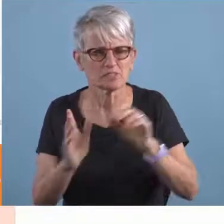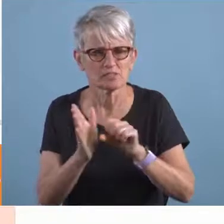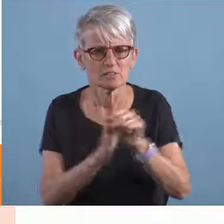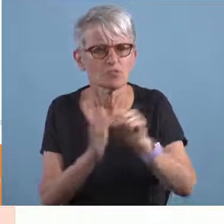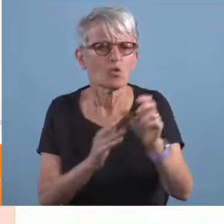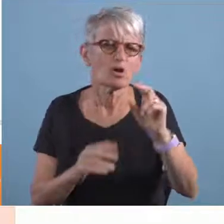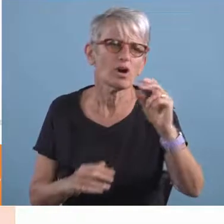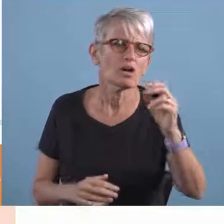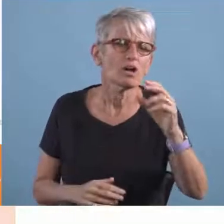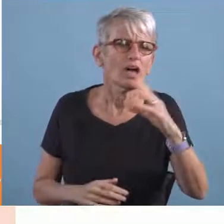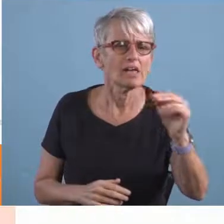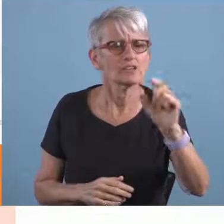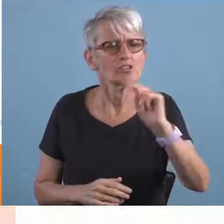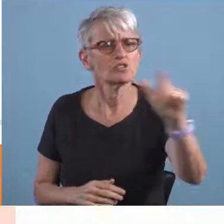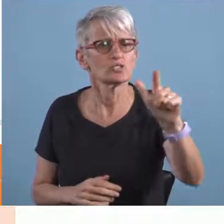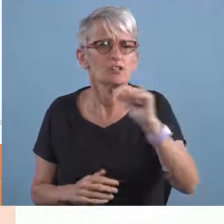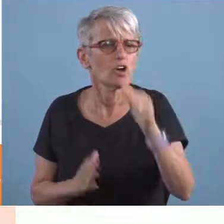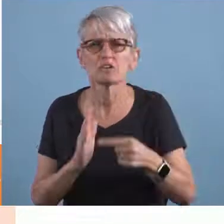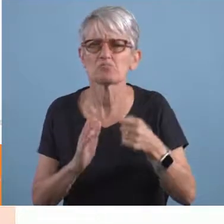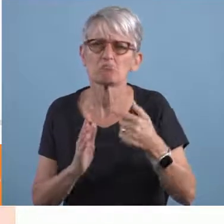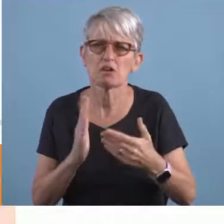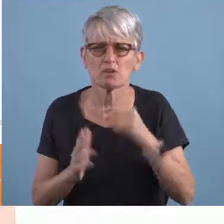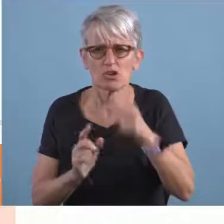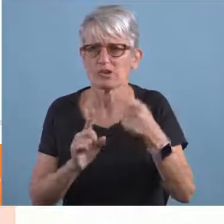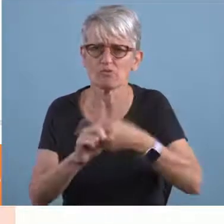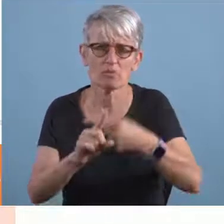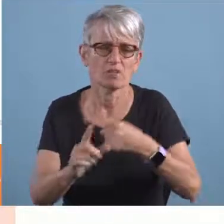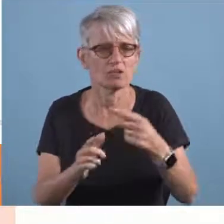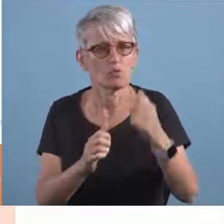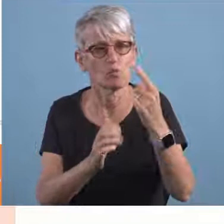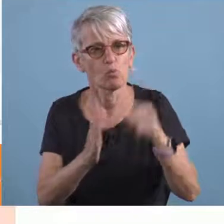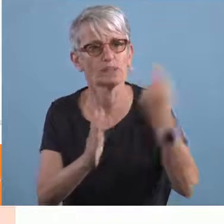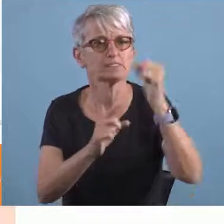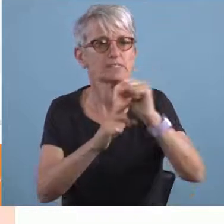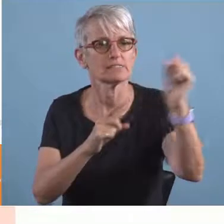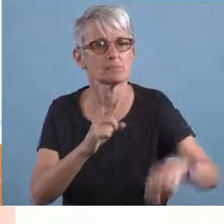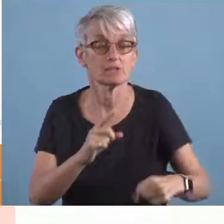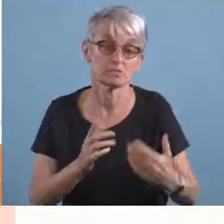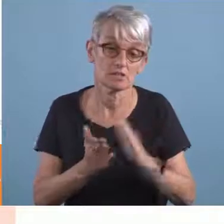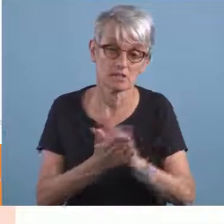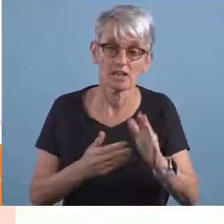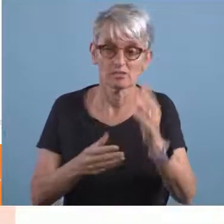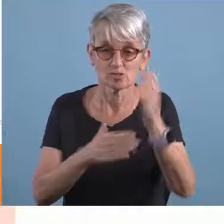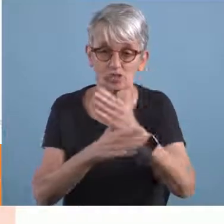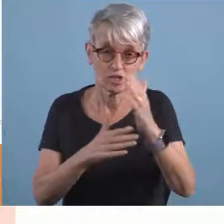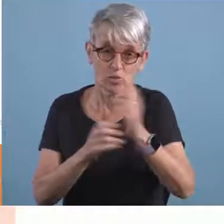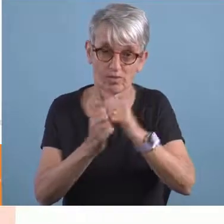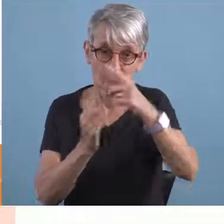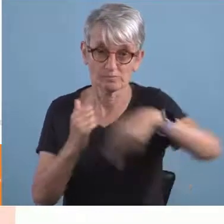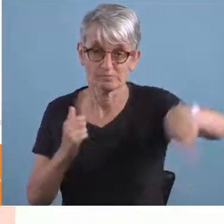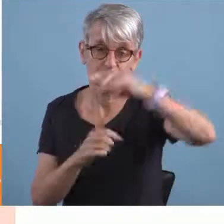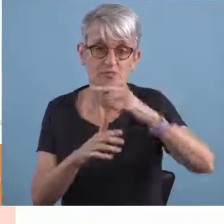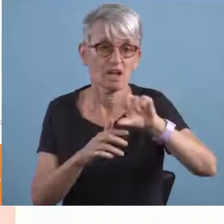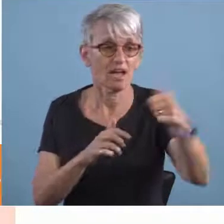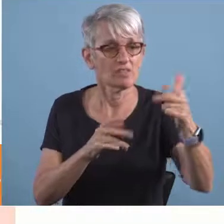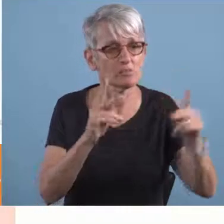newsletter, maybe not monthly, maybe per semester, might be a nice way to share with your colleagues this whole